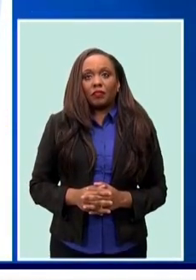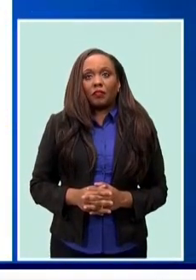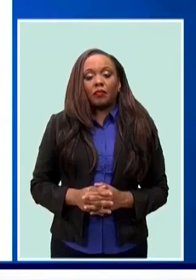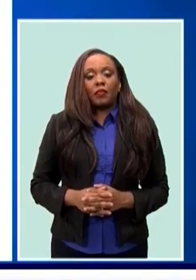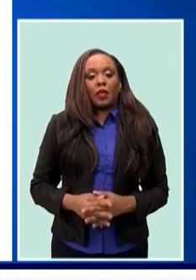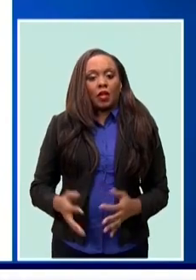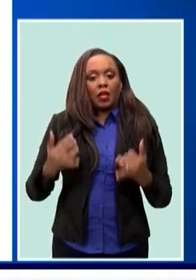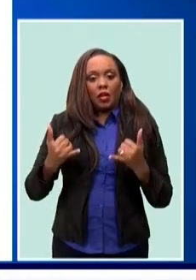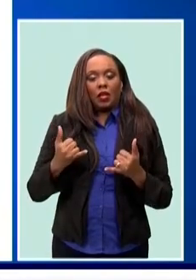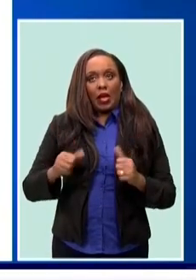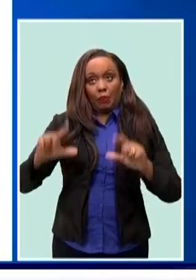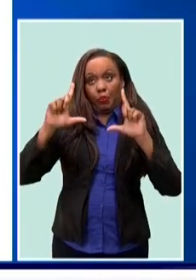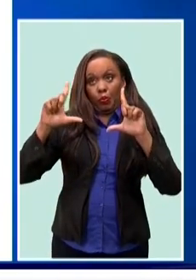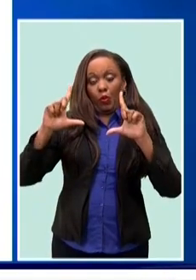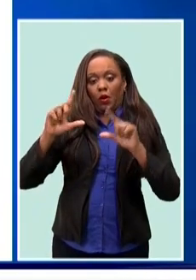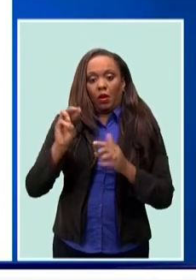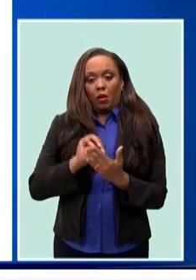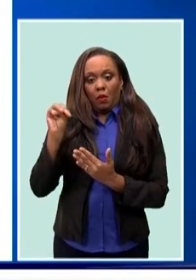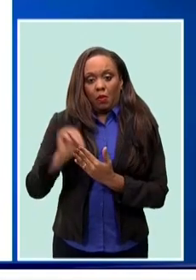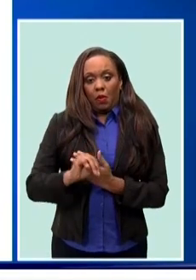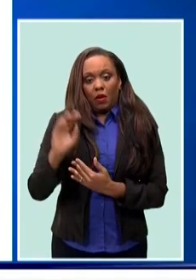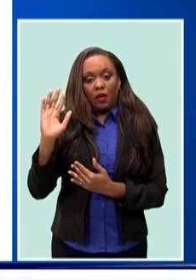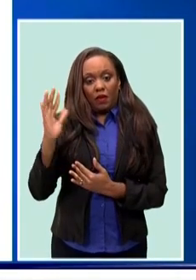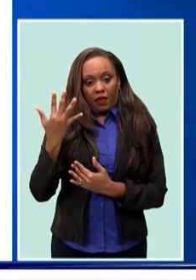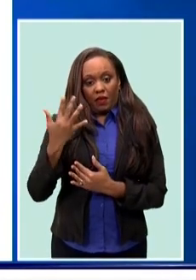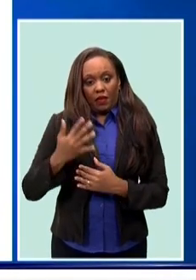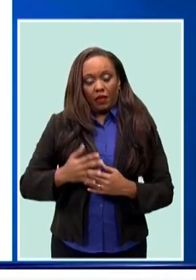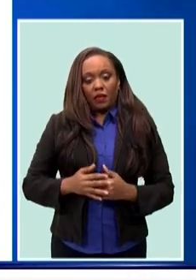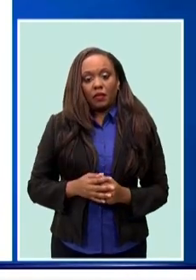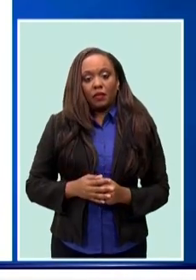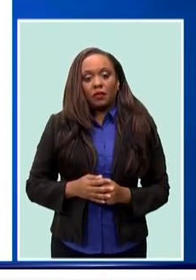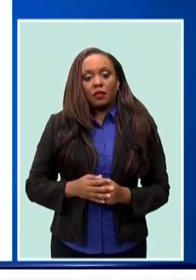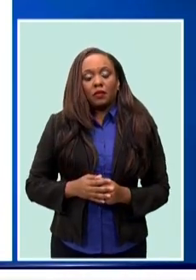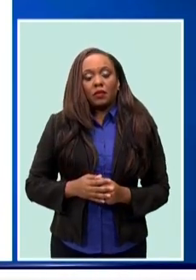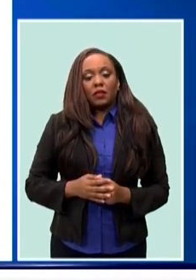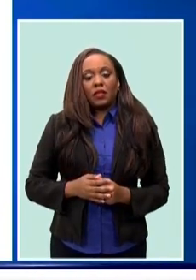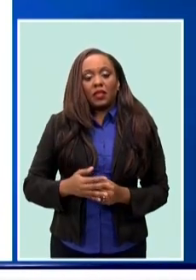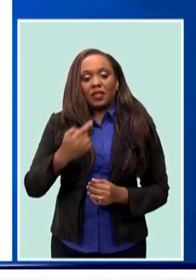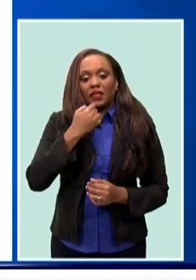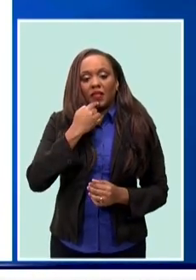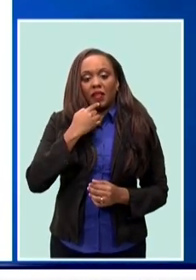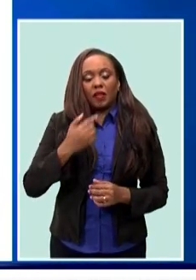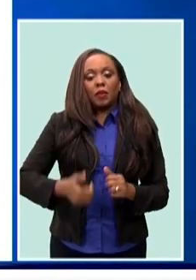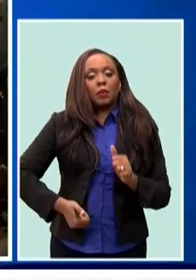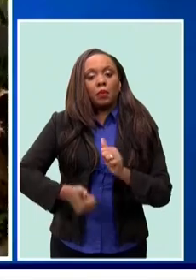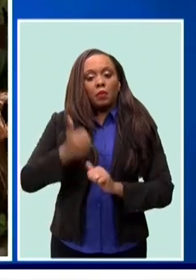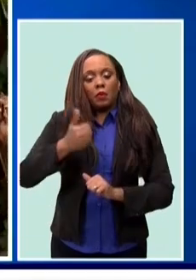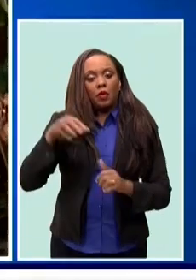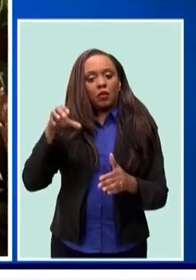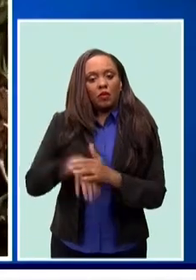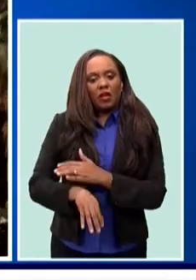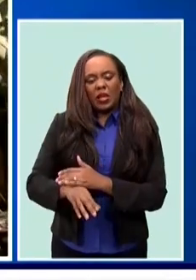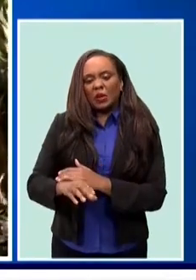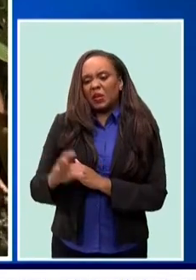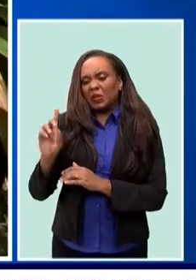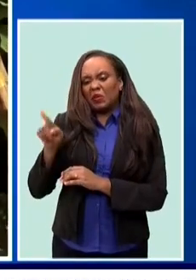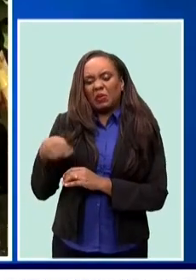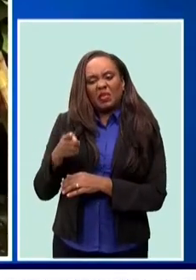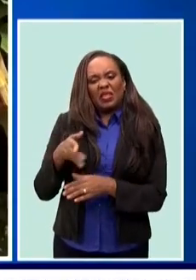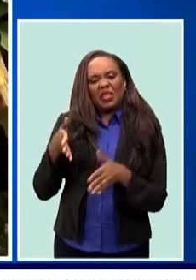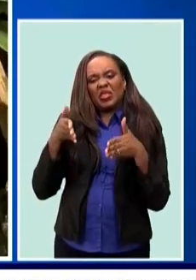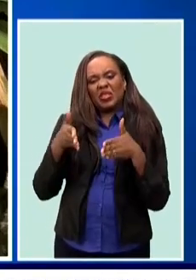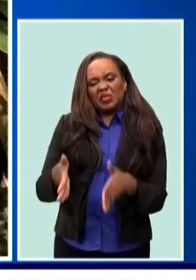website dated March 5th, under the Safety and Security tab, the State Department noted that most crime on the island is petty theft and street